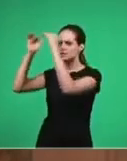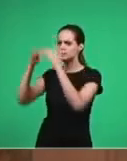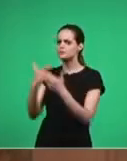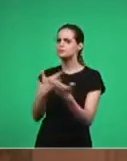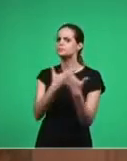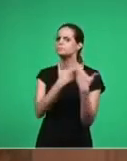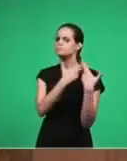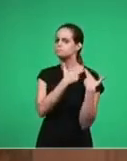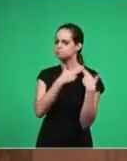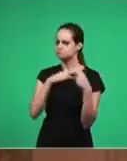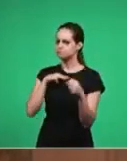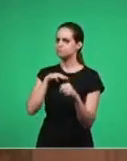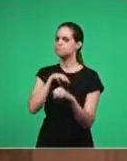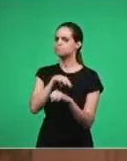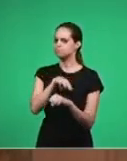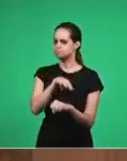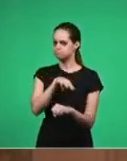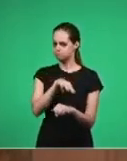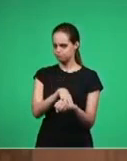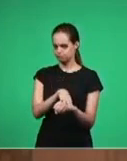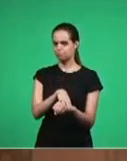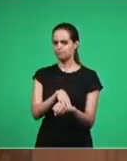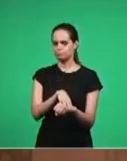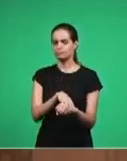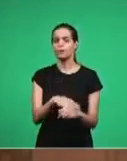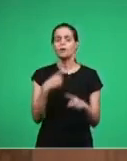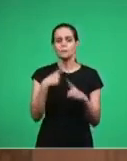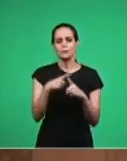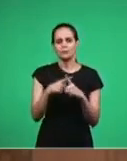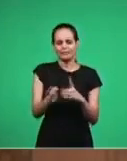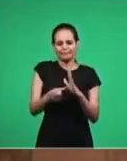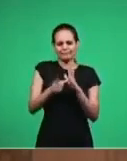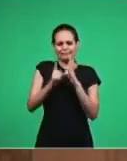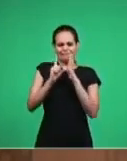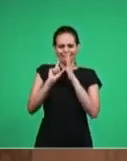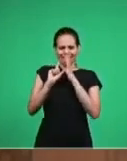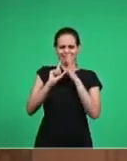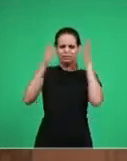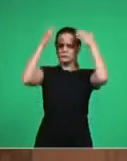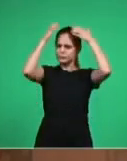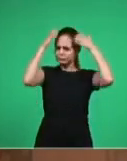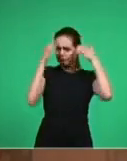the fear in this verse.